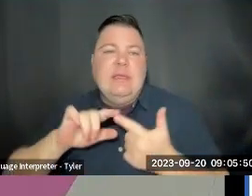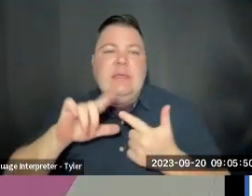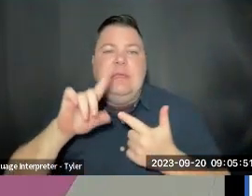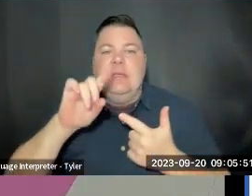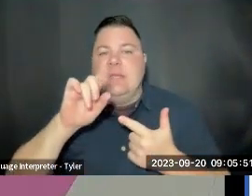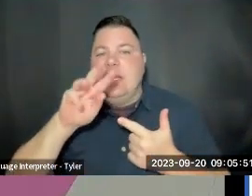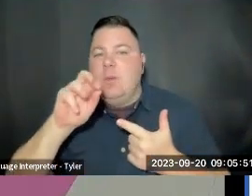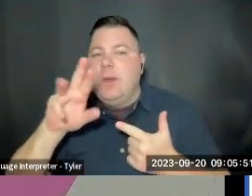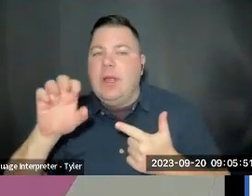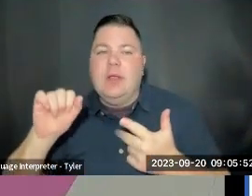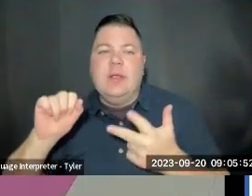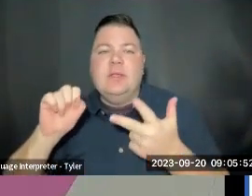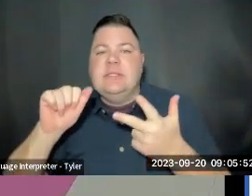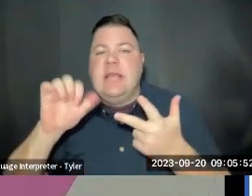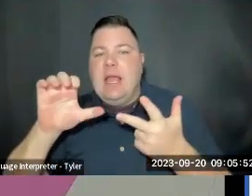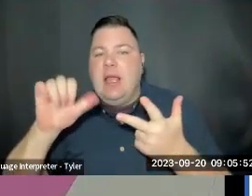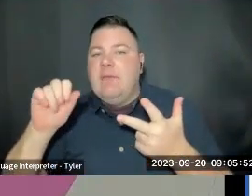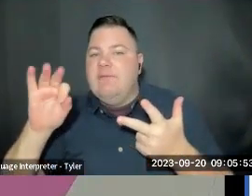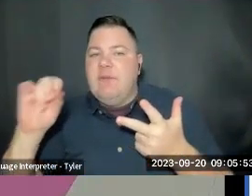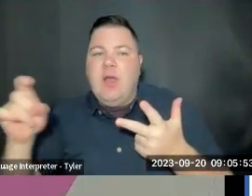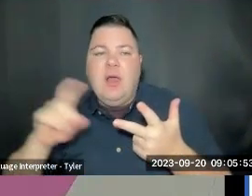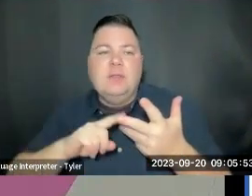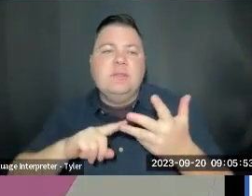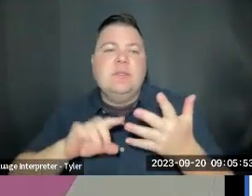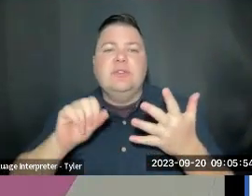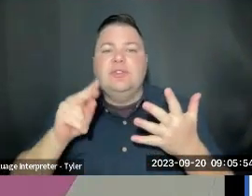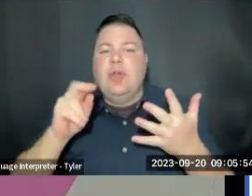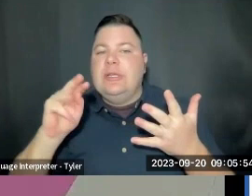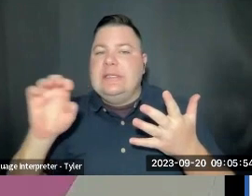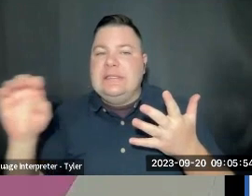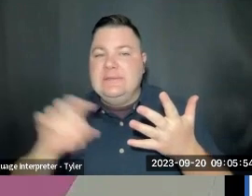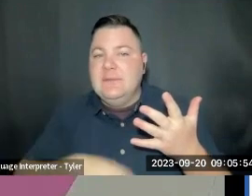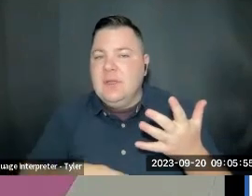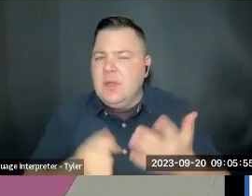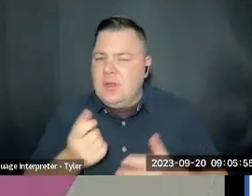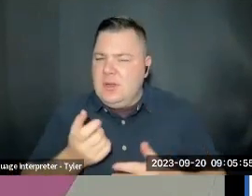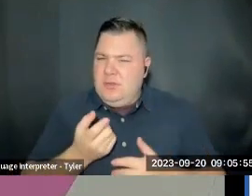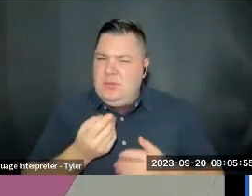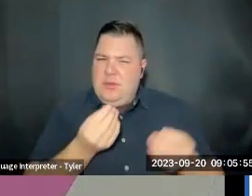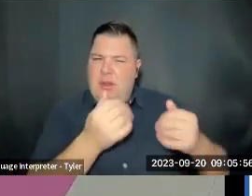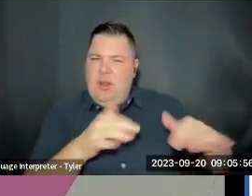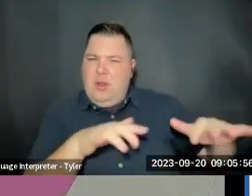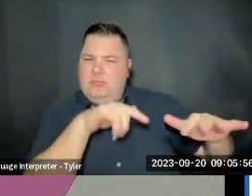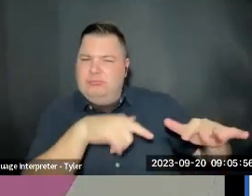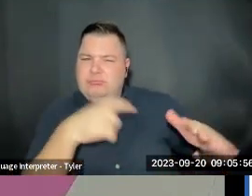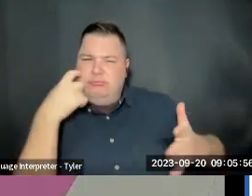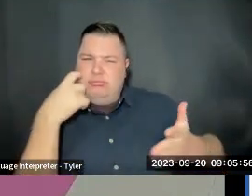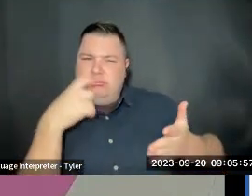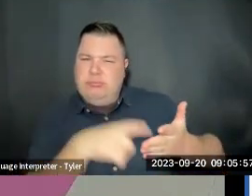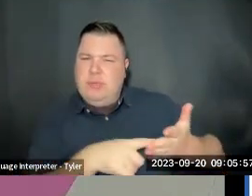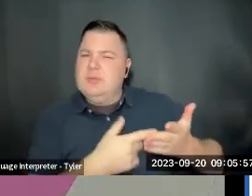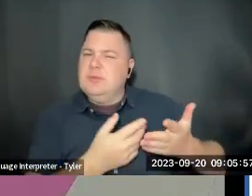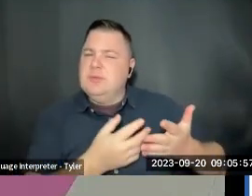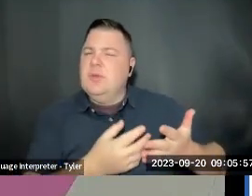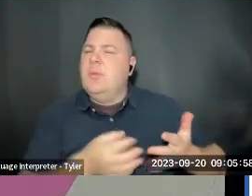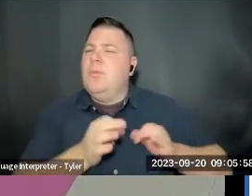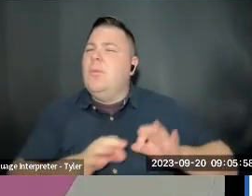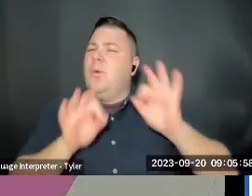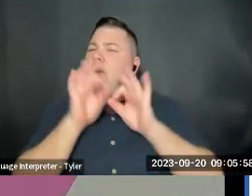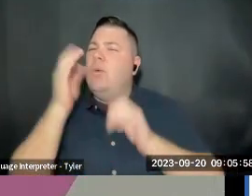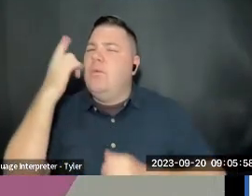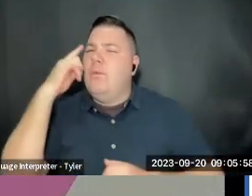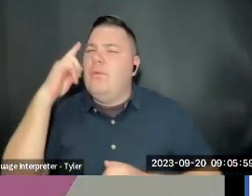and Shawnee. The process of knowing and acknowledging the ground beneath our feet is a way of honoring and